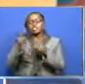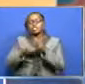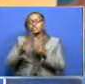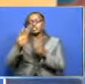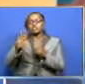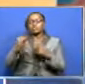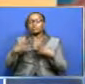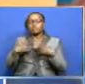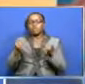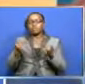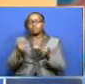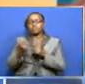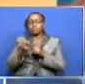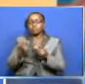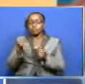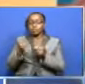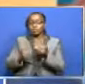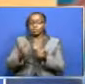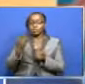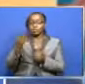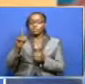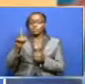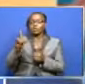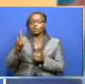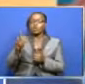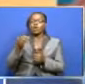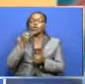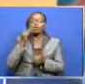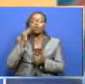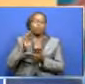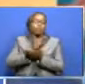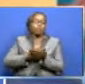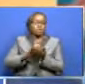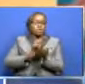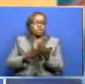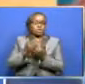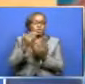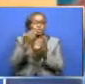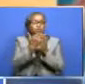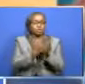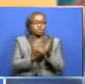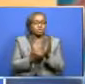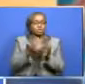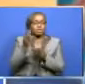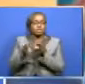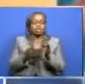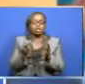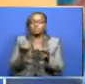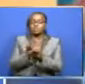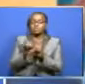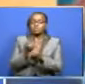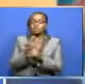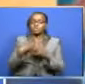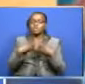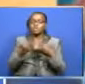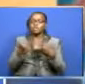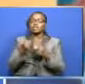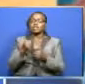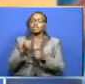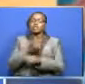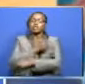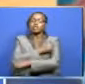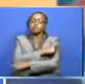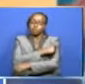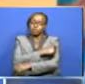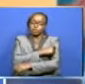recoveries, out of which 41 were from the home-based care program and 33 from the various health facilities. The number of